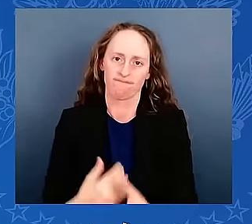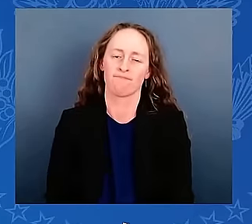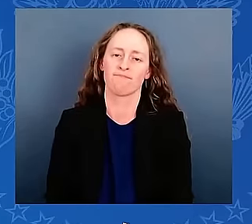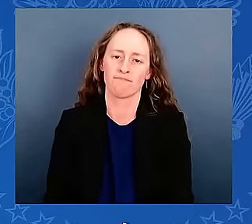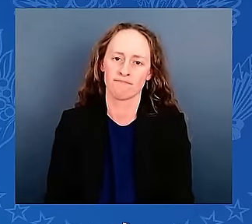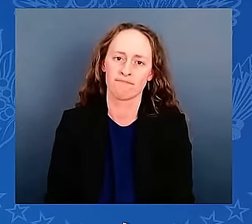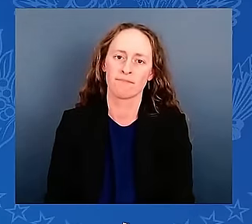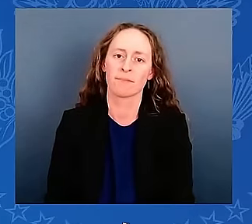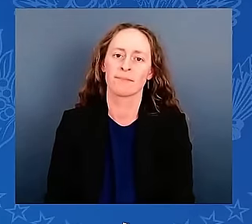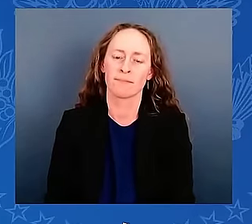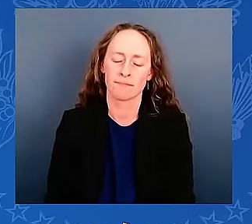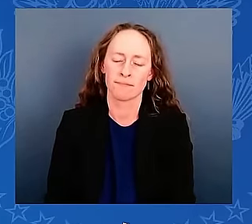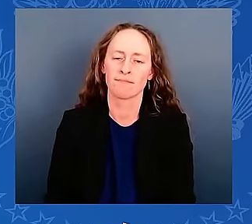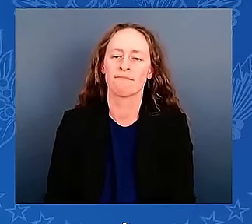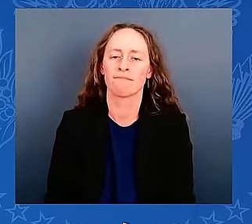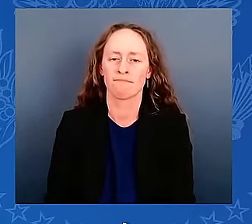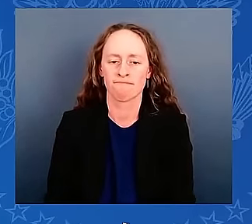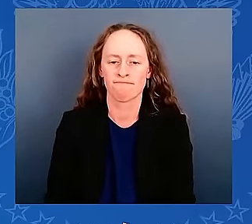Now,